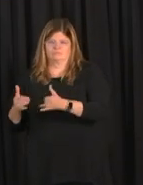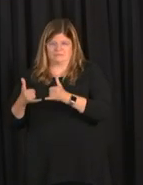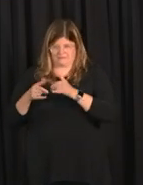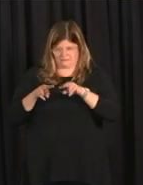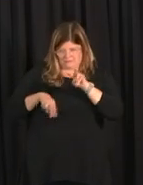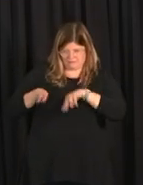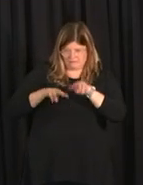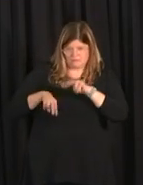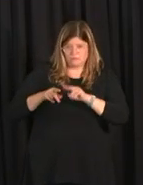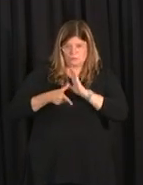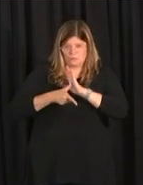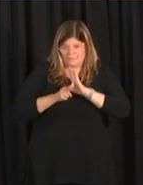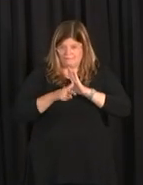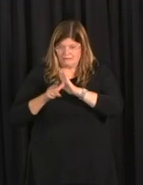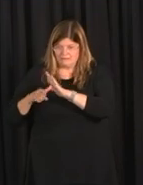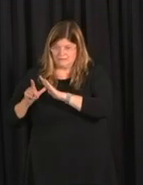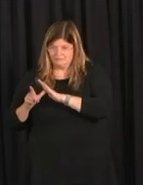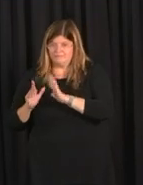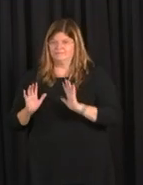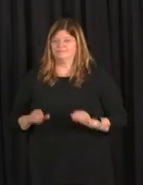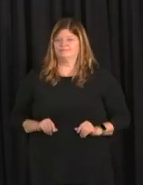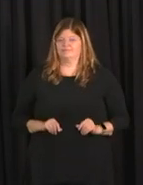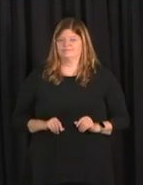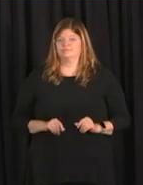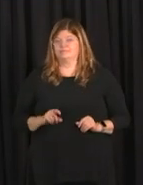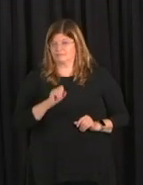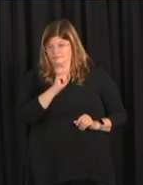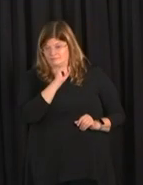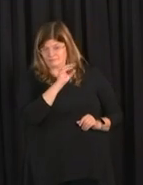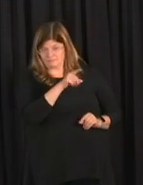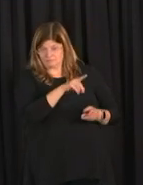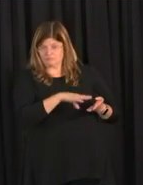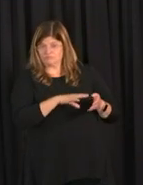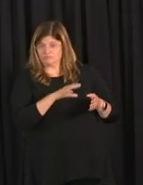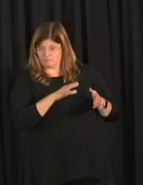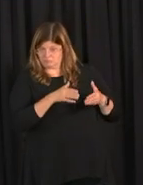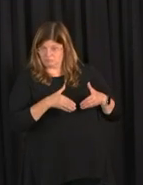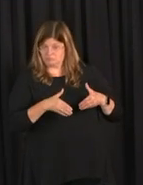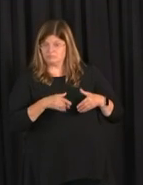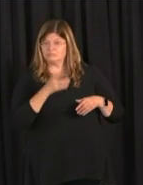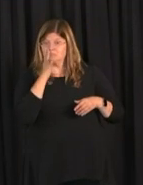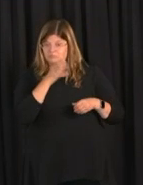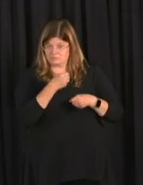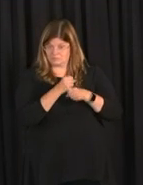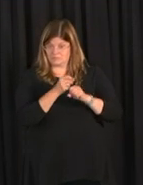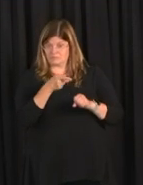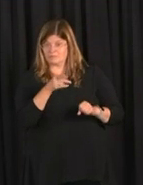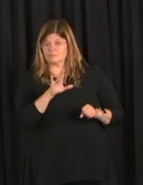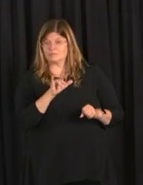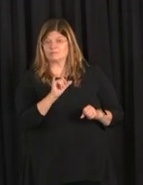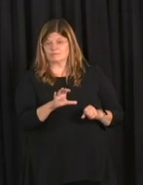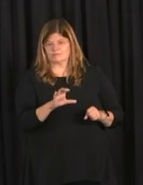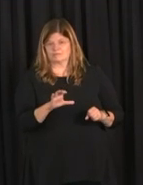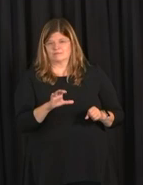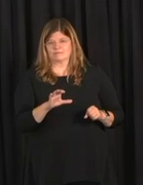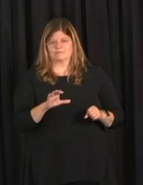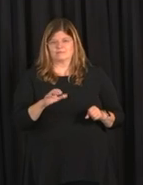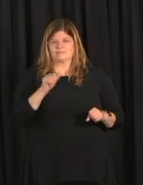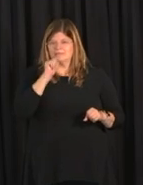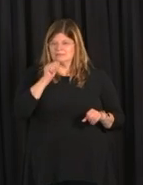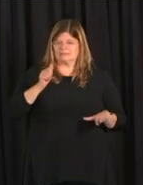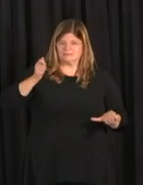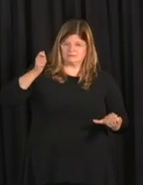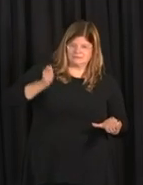review and to make some decision. So the waivers that were made public in the past that were not ruled